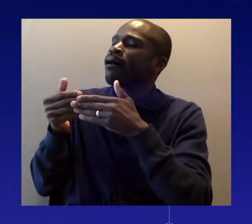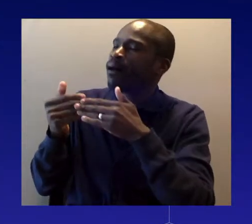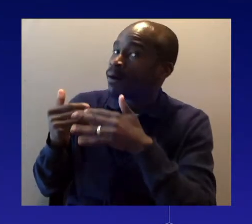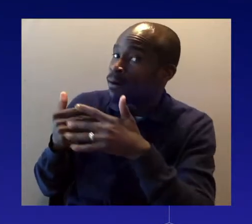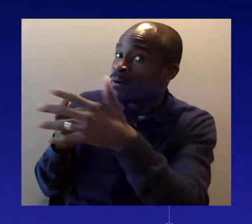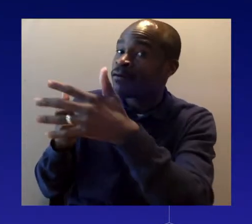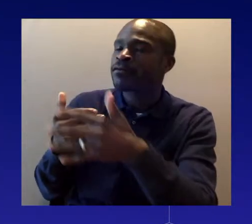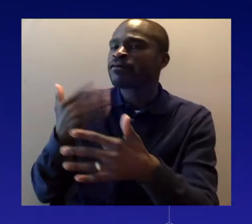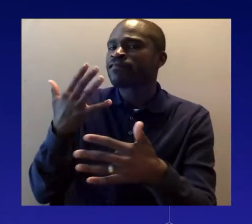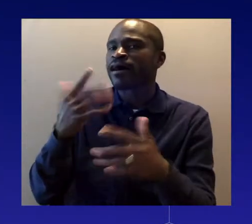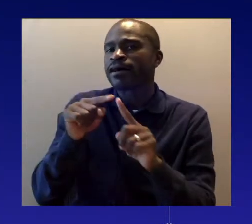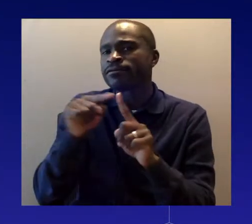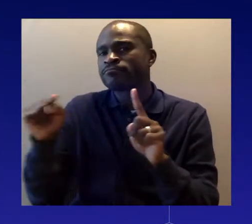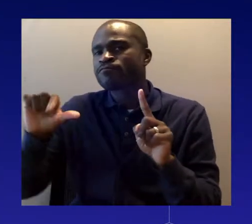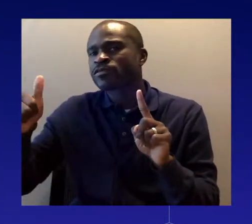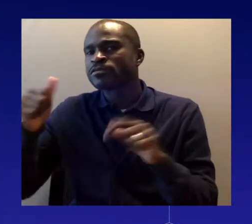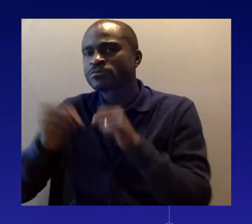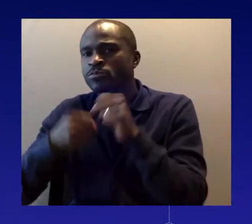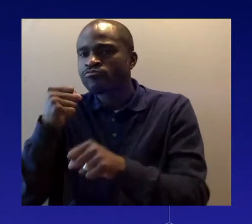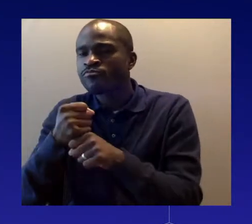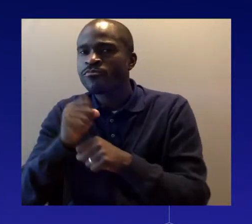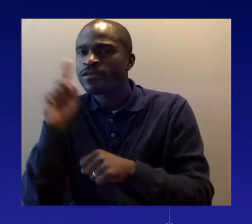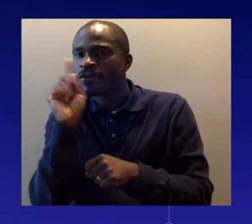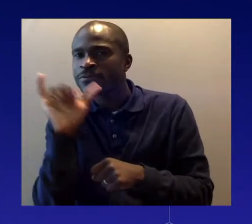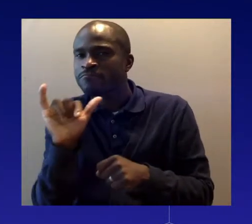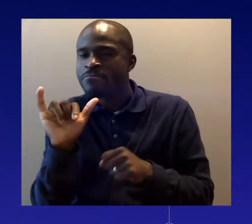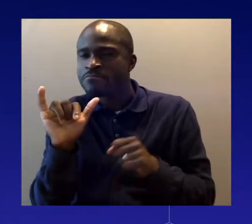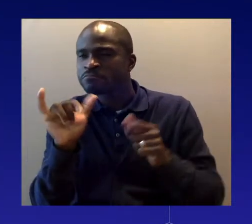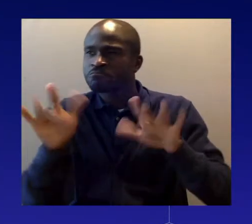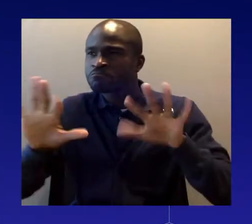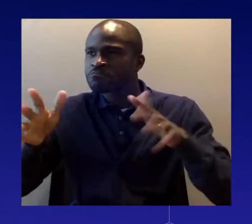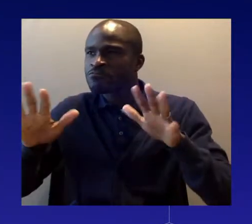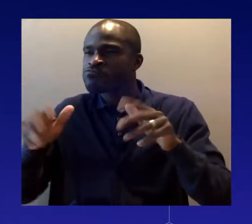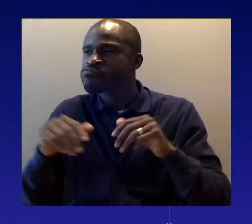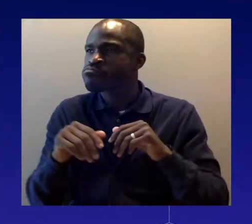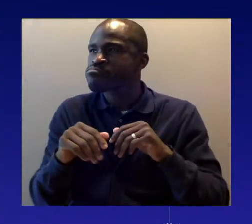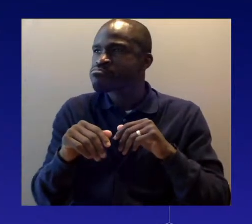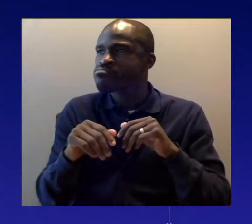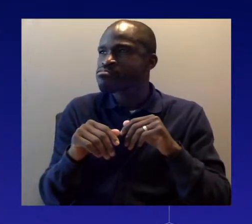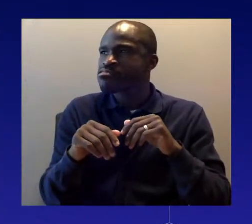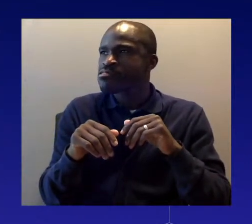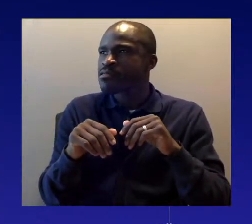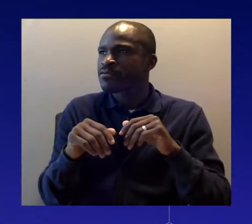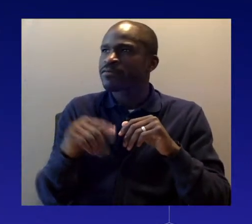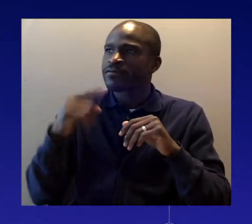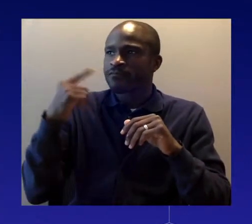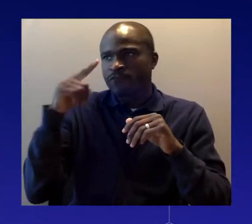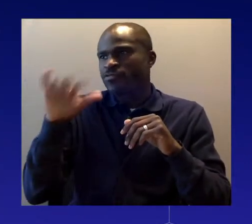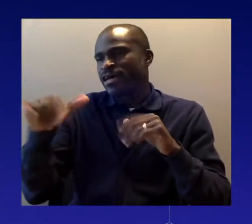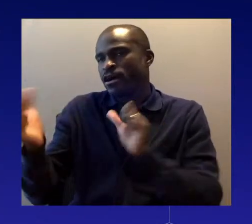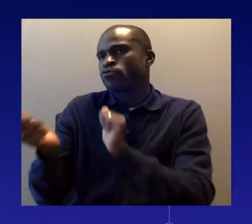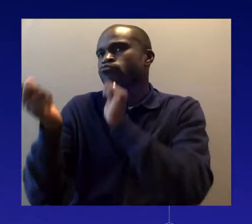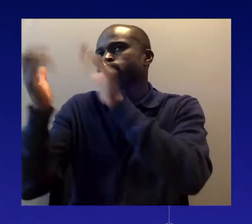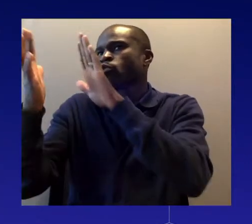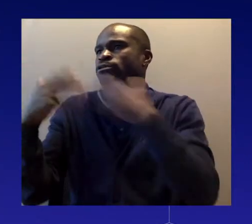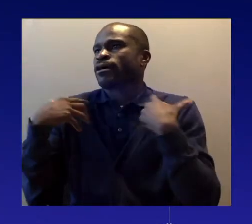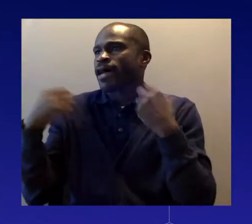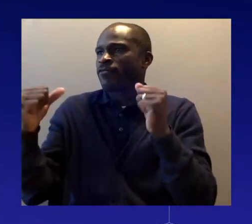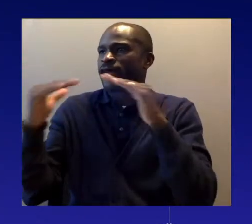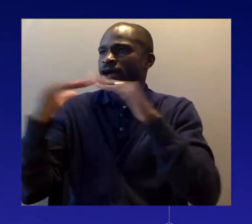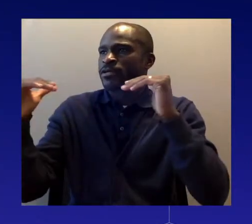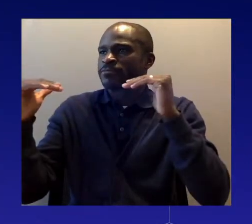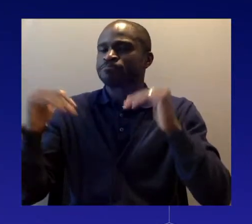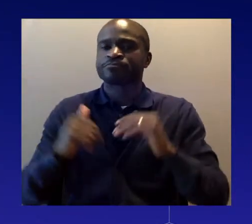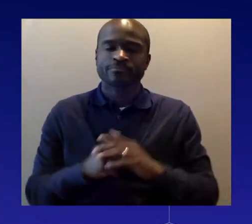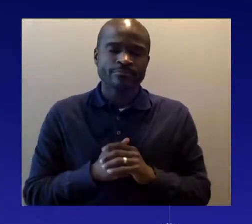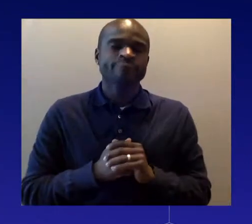years look like, ideally, in terms of our approach to researching for health equity? I don't know